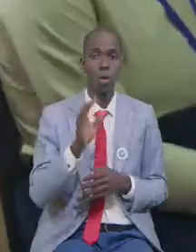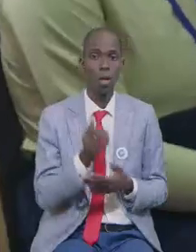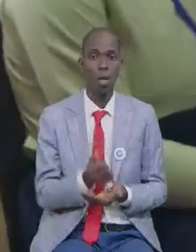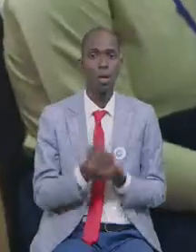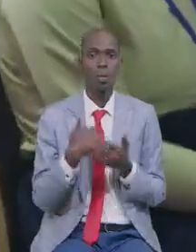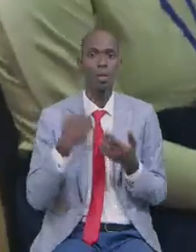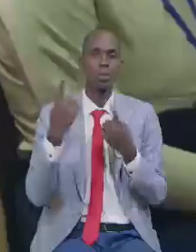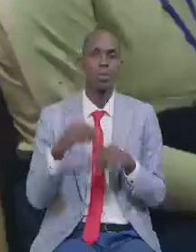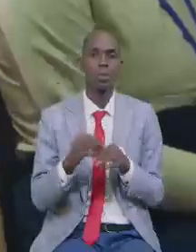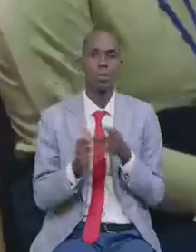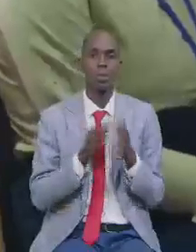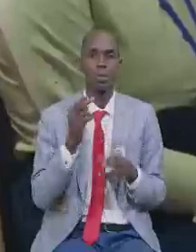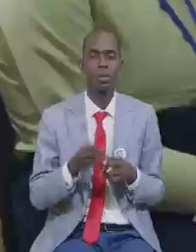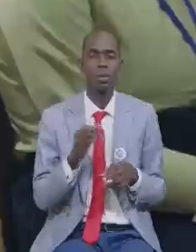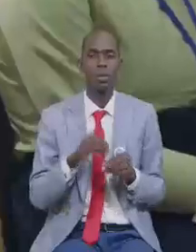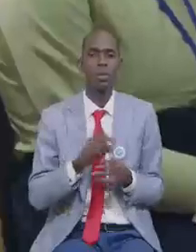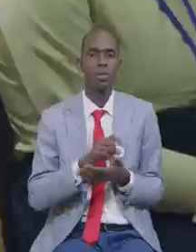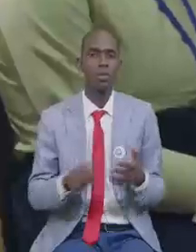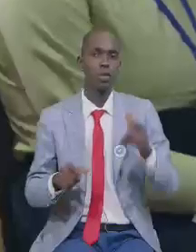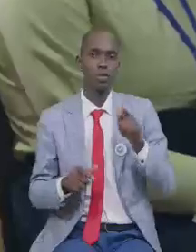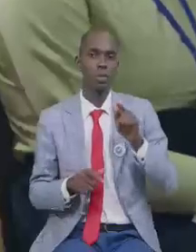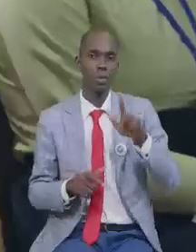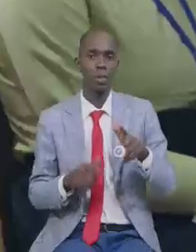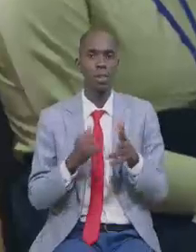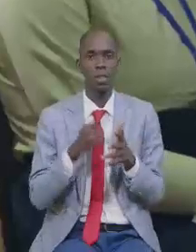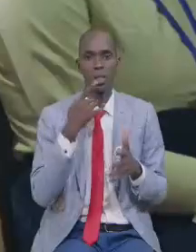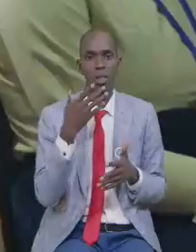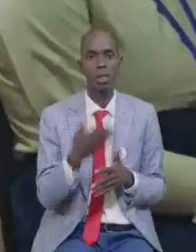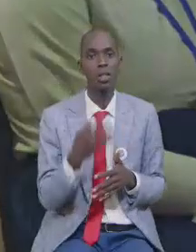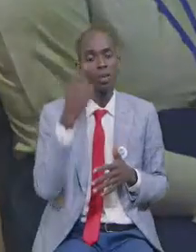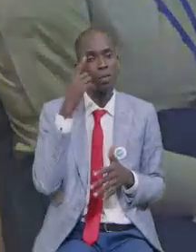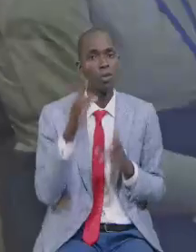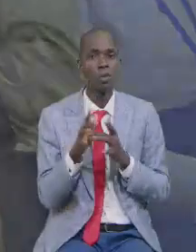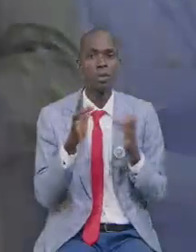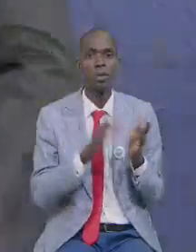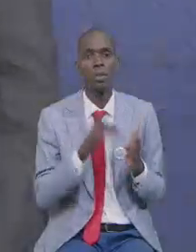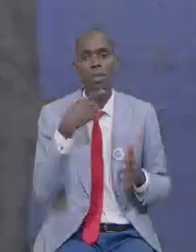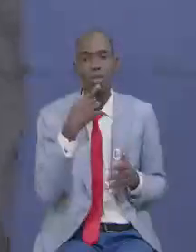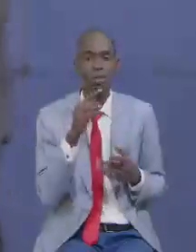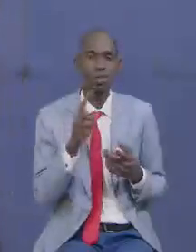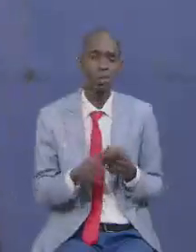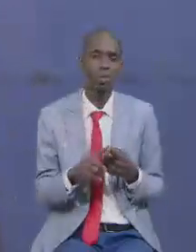verse 23. In verse 23, it says, but Jesus said unto him, if